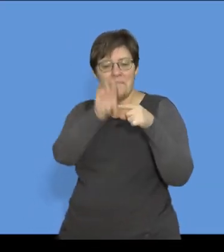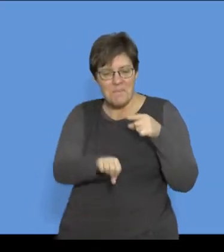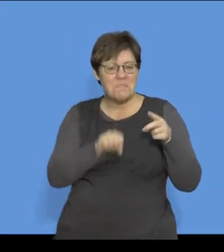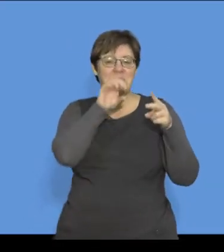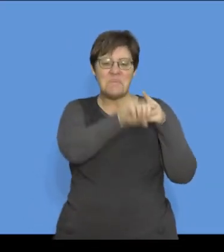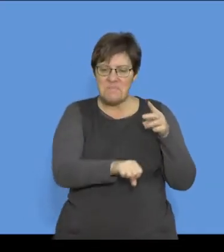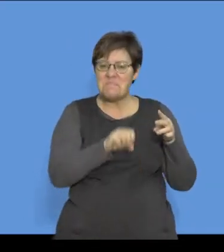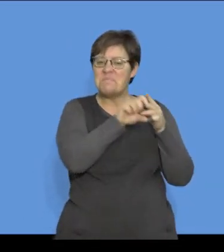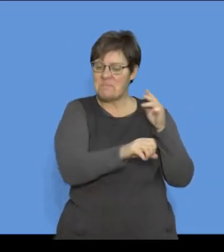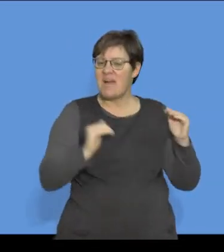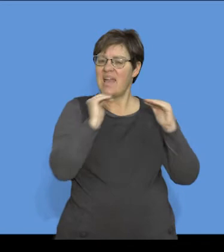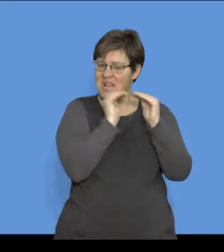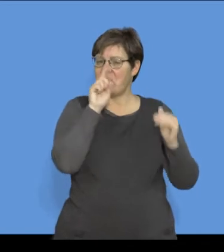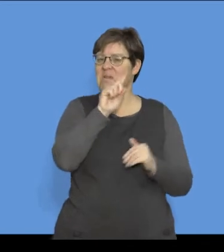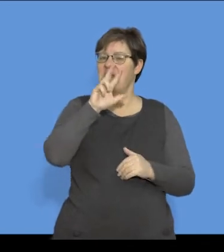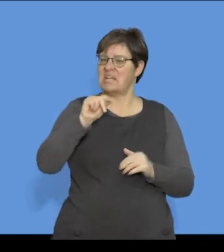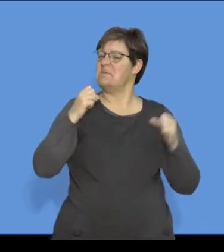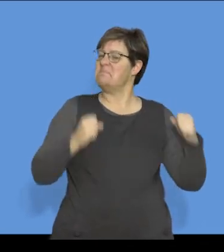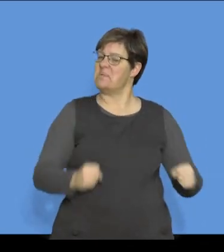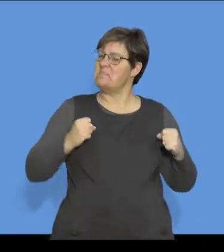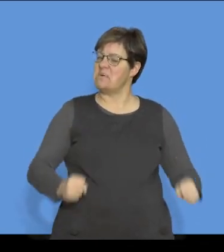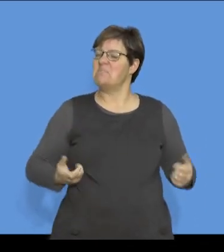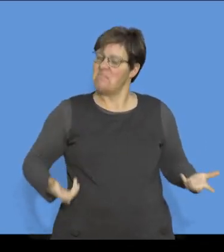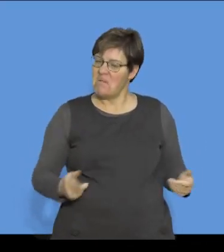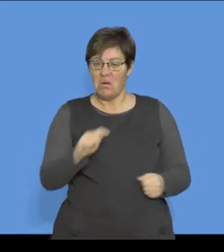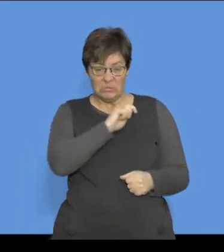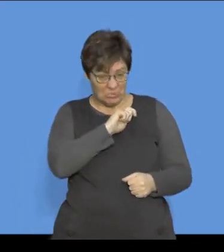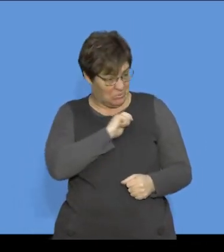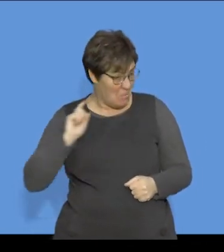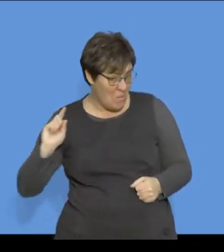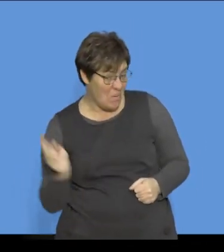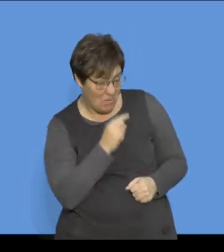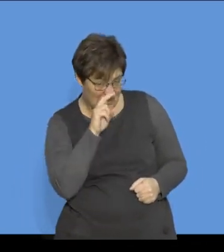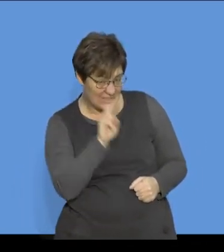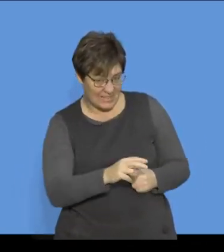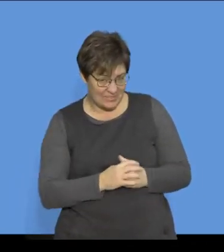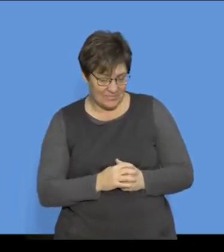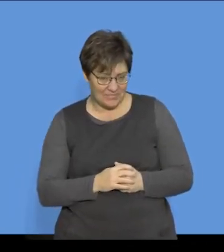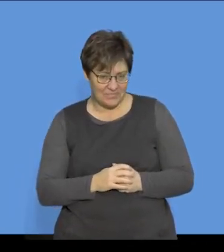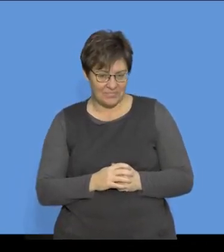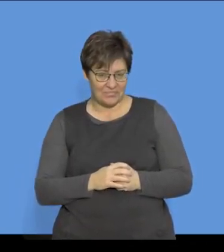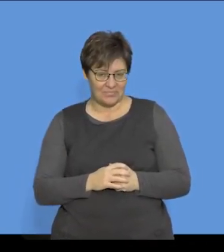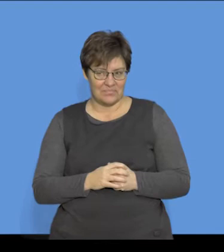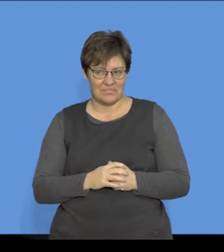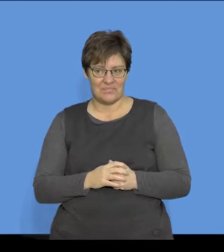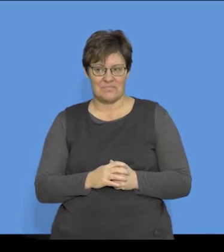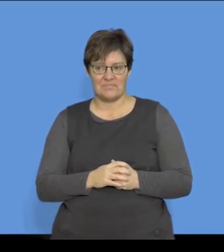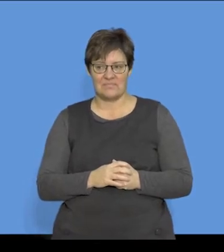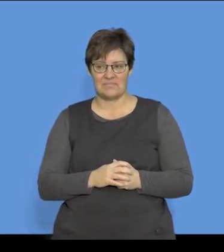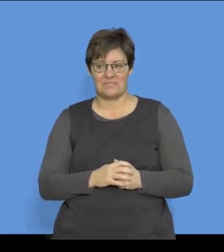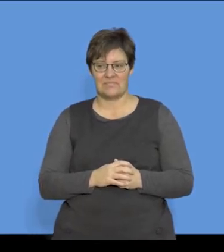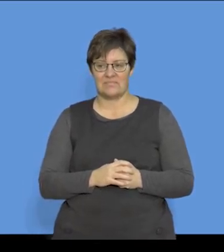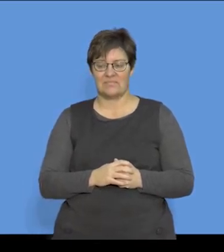try and see that will this be true for all my shapes. So as I'm moving it like this, I'm just trying to show